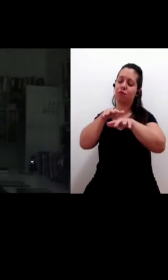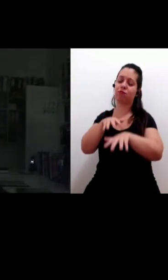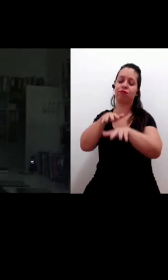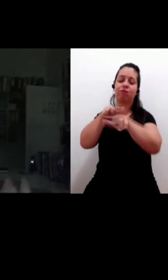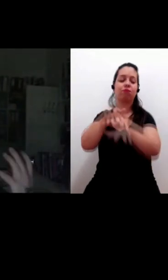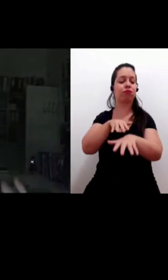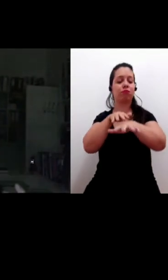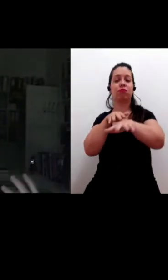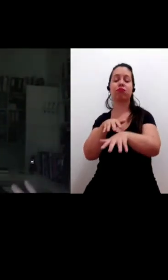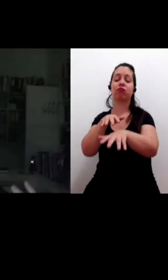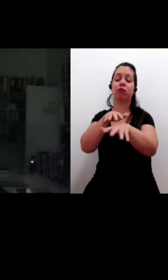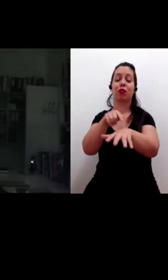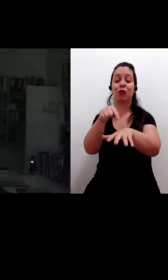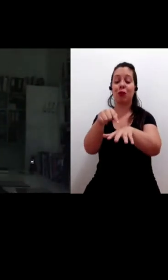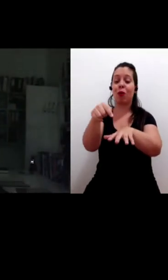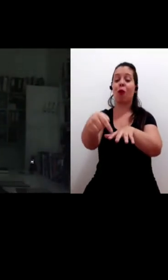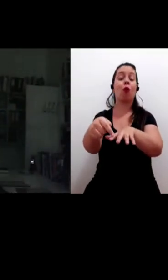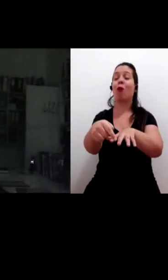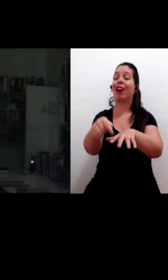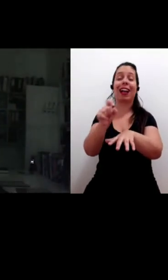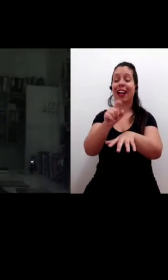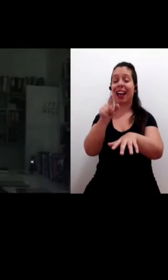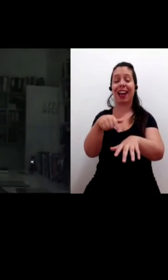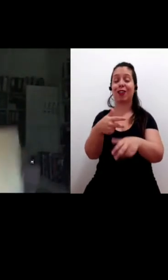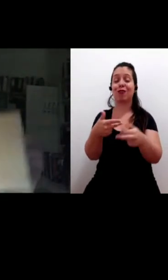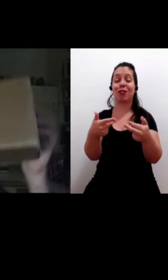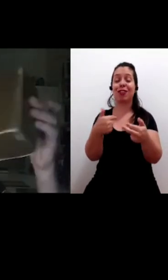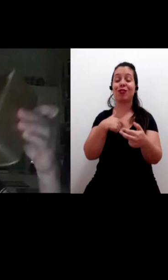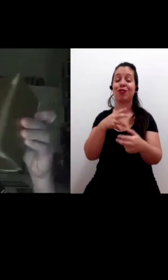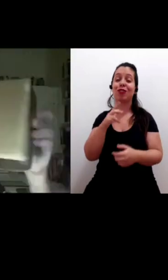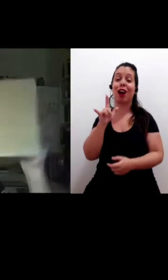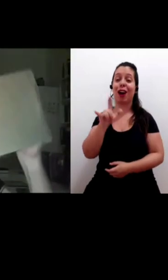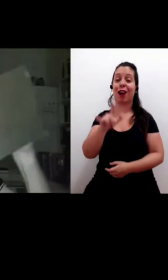religion. And therefore, we did that. We